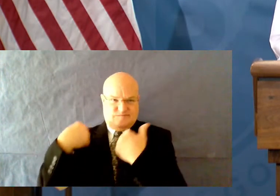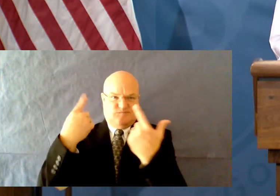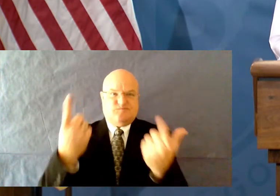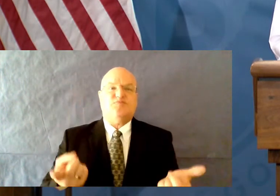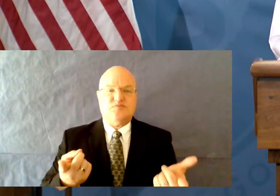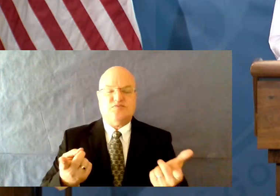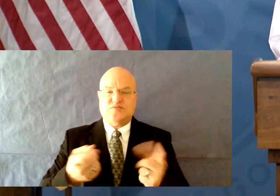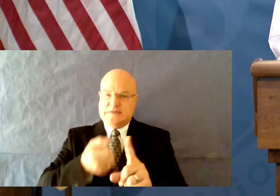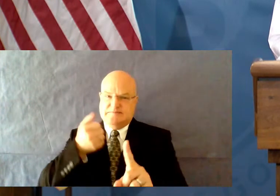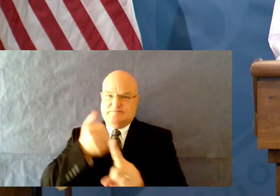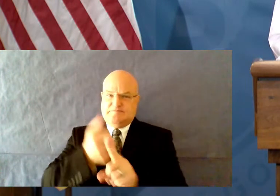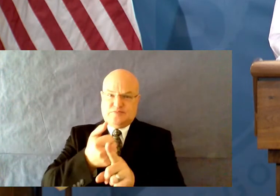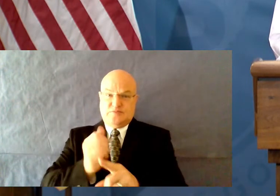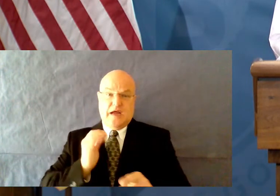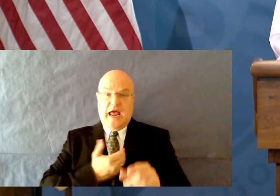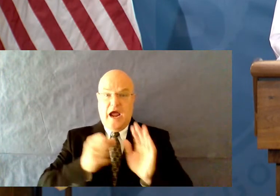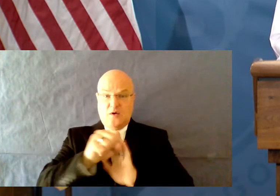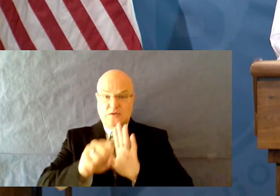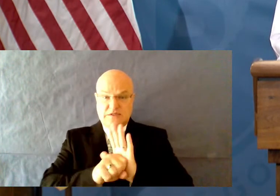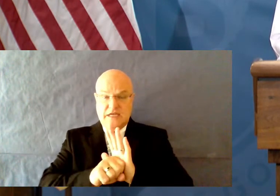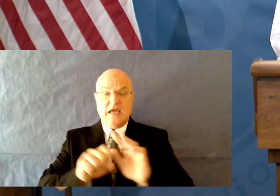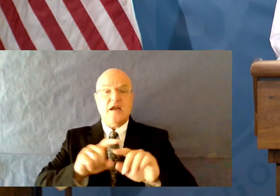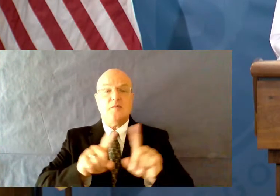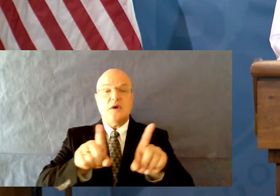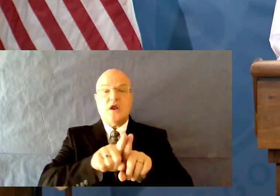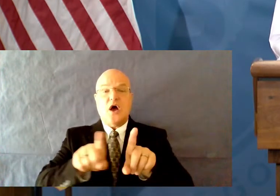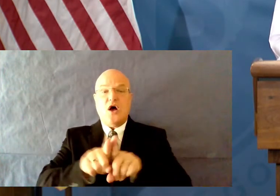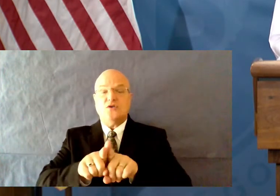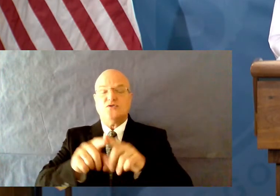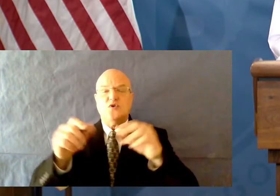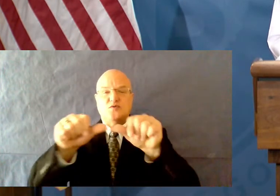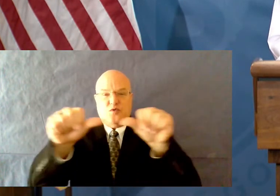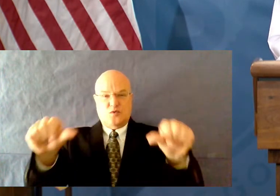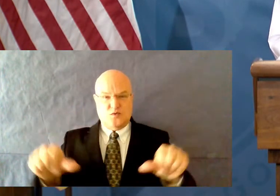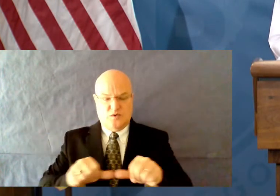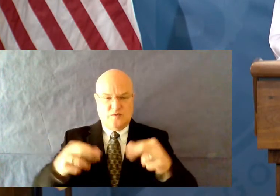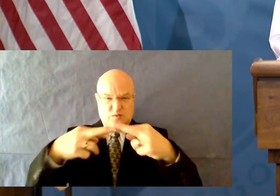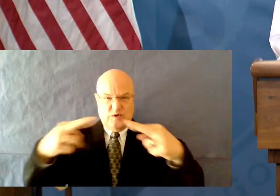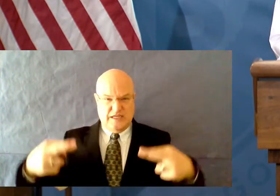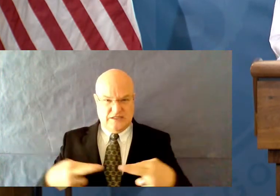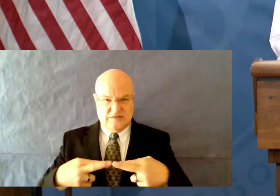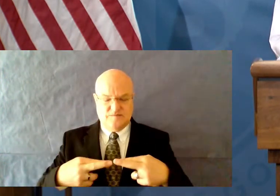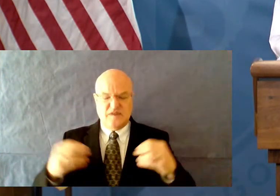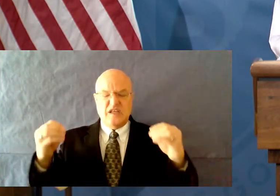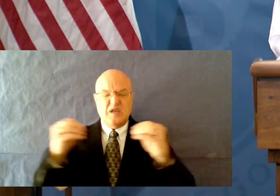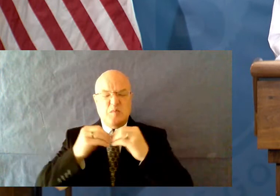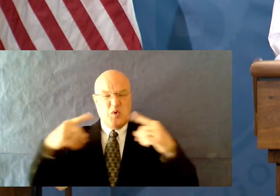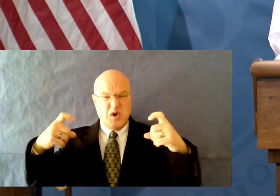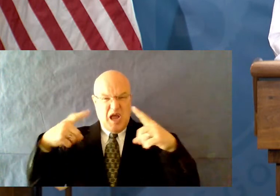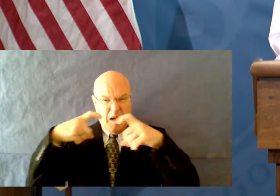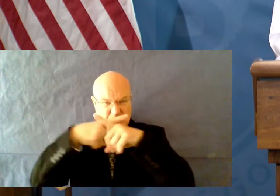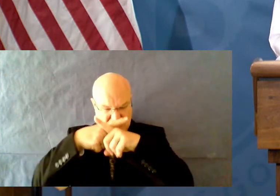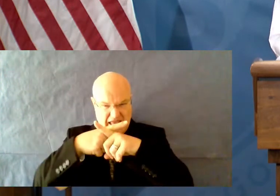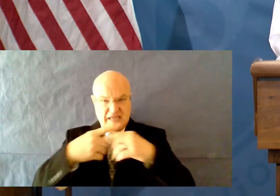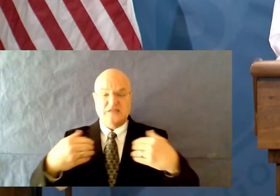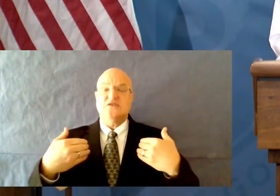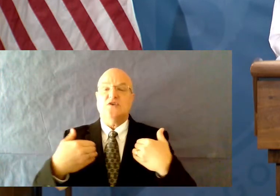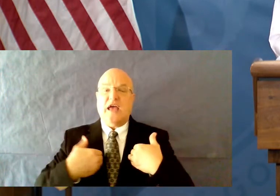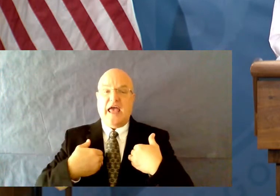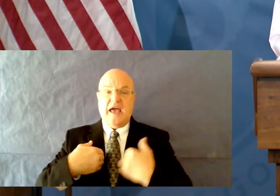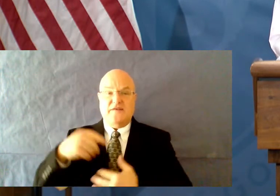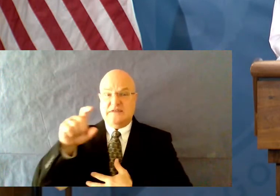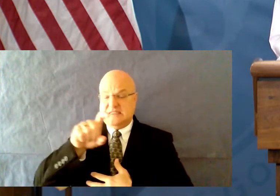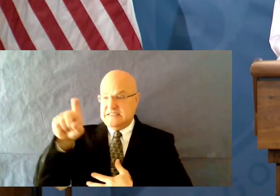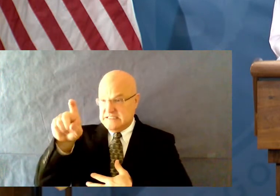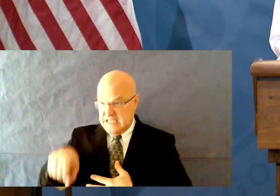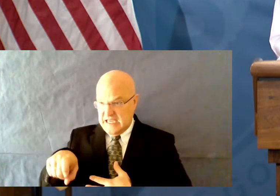plaguing not just our state, but also our region, and that makes it even more complicated whenever you have Texas,